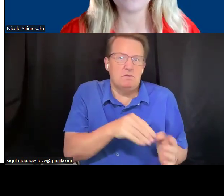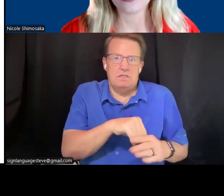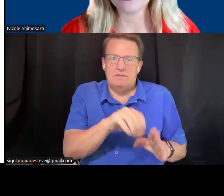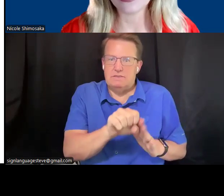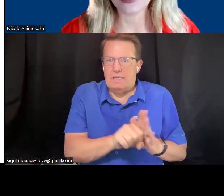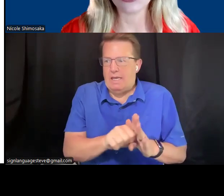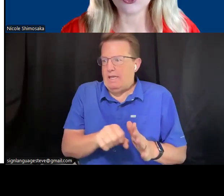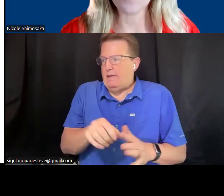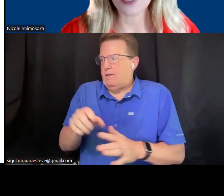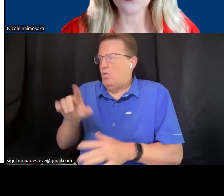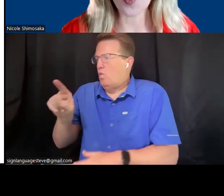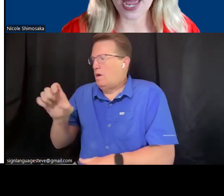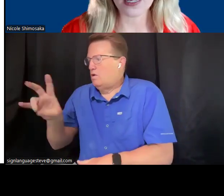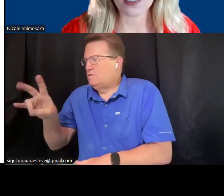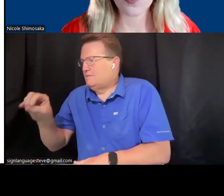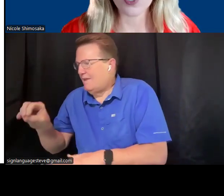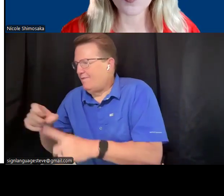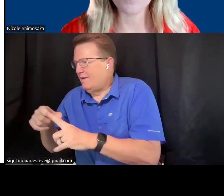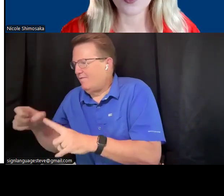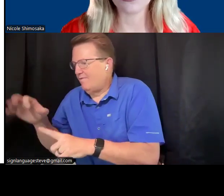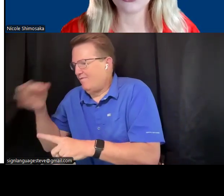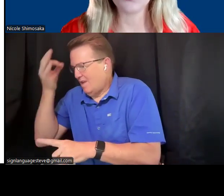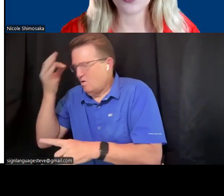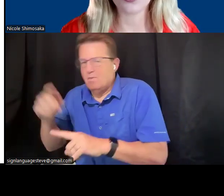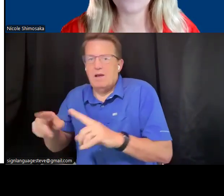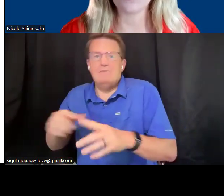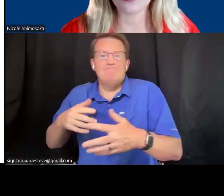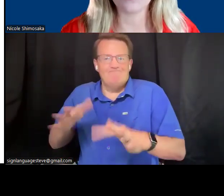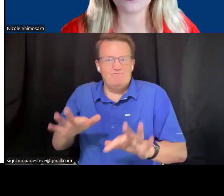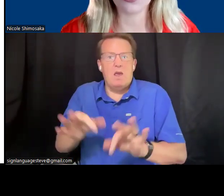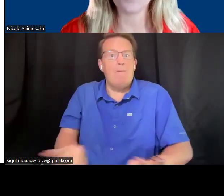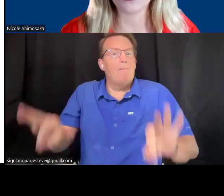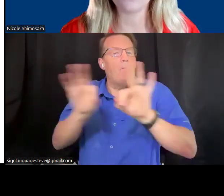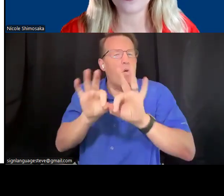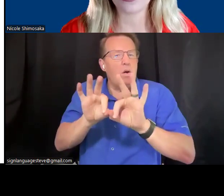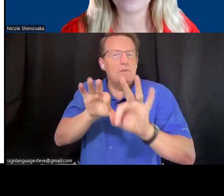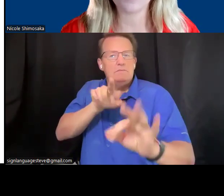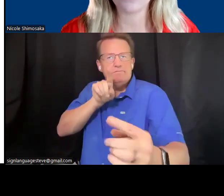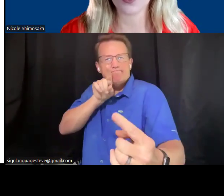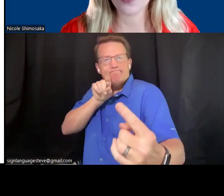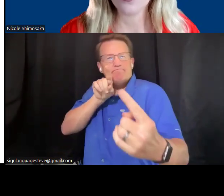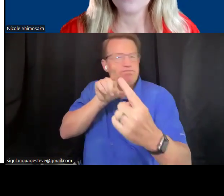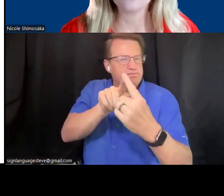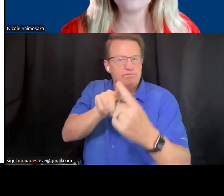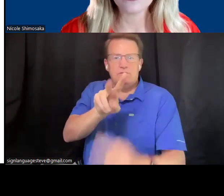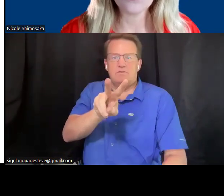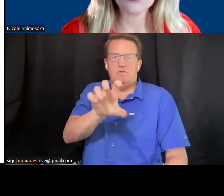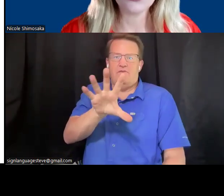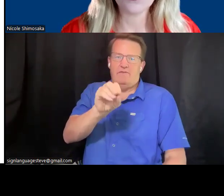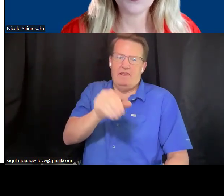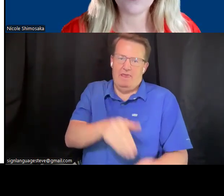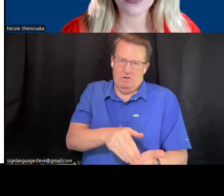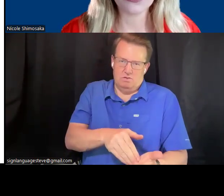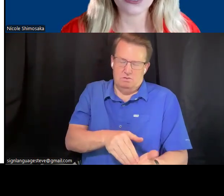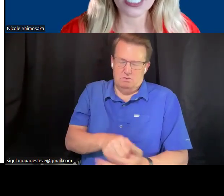the idea is no matter what, we are proposing a $250,000 base funding. The language that